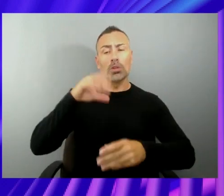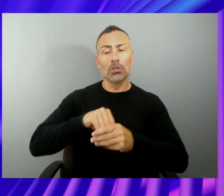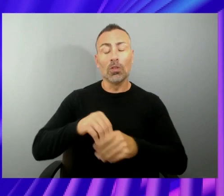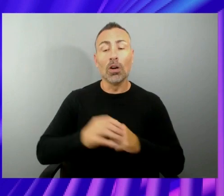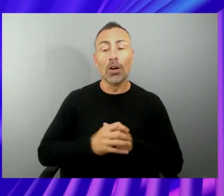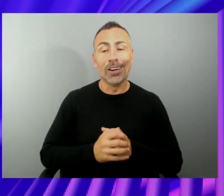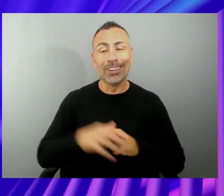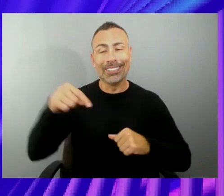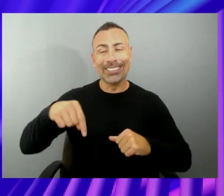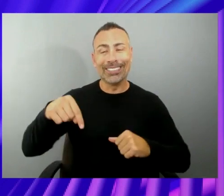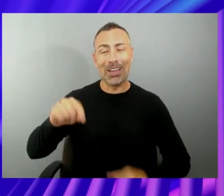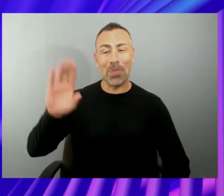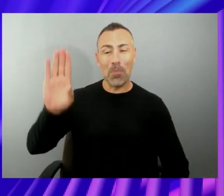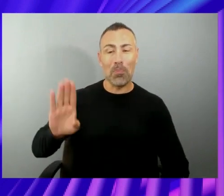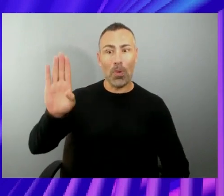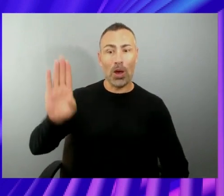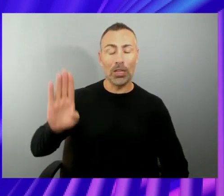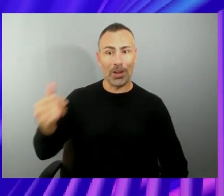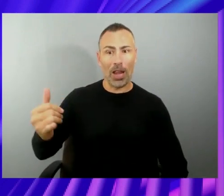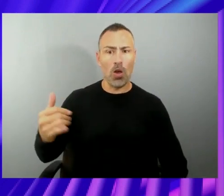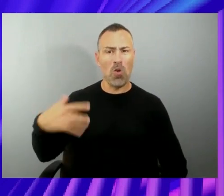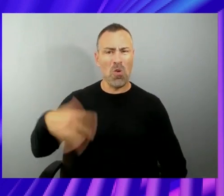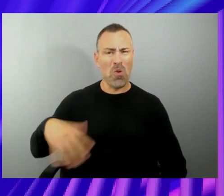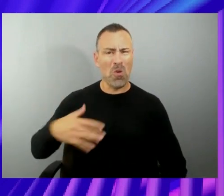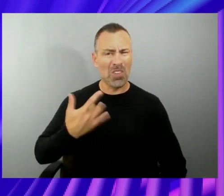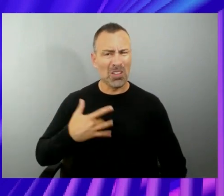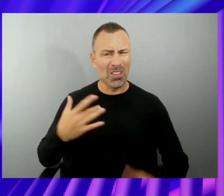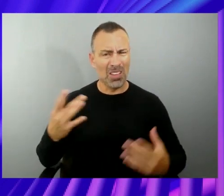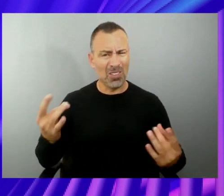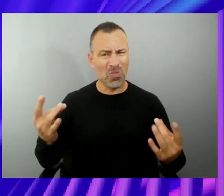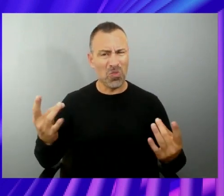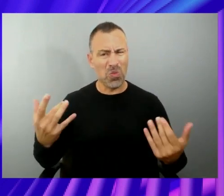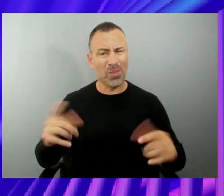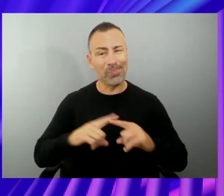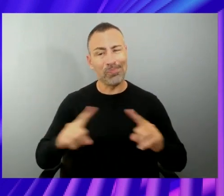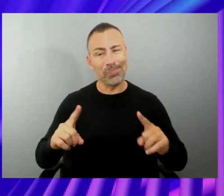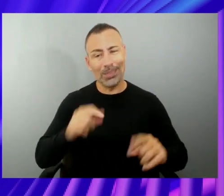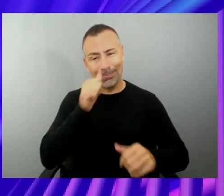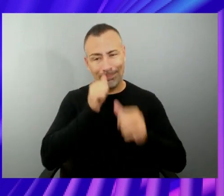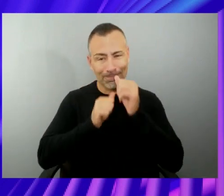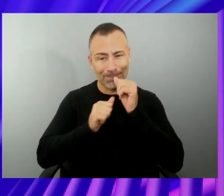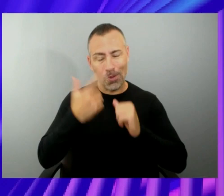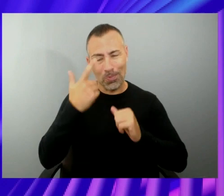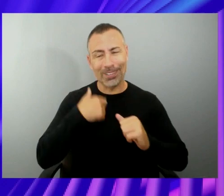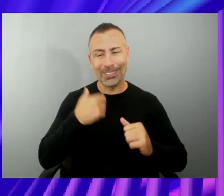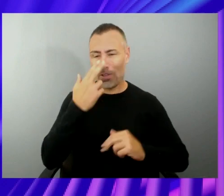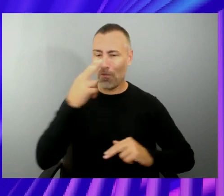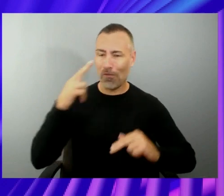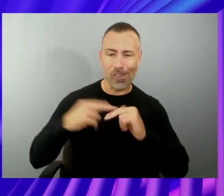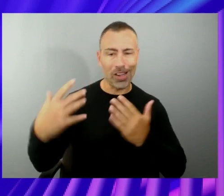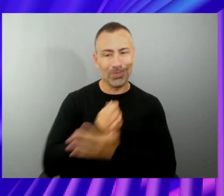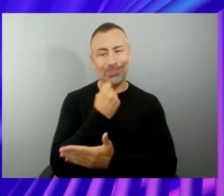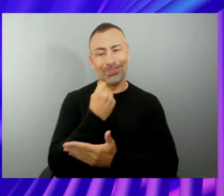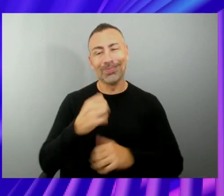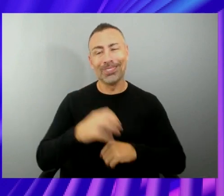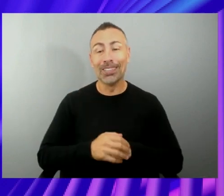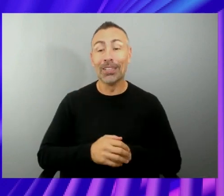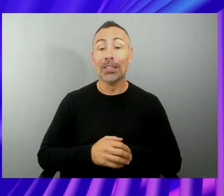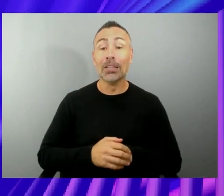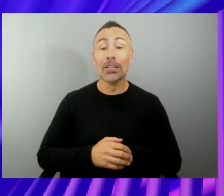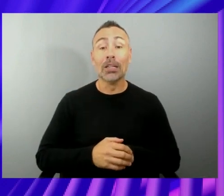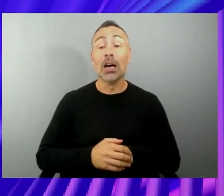know what, I'll stick with the humidity because I'm having way too much fun. It's a lot of fun. So just a few more seconds here,